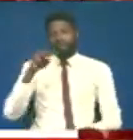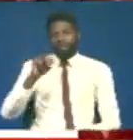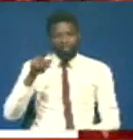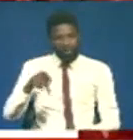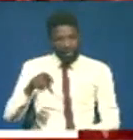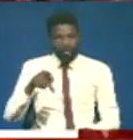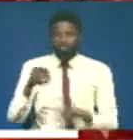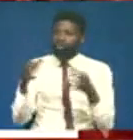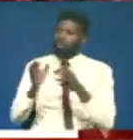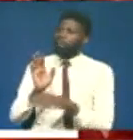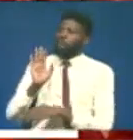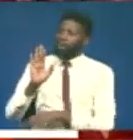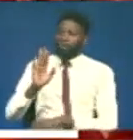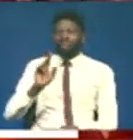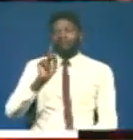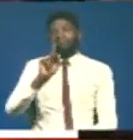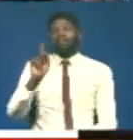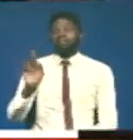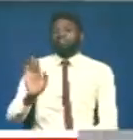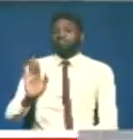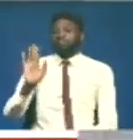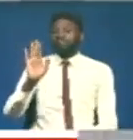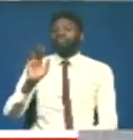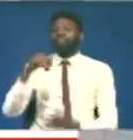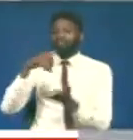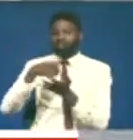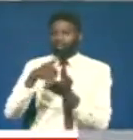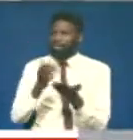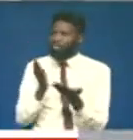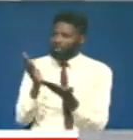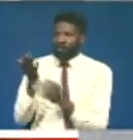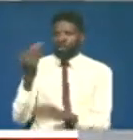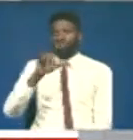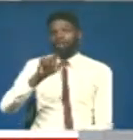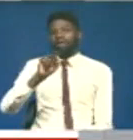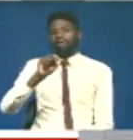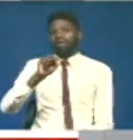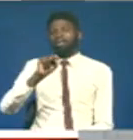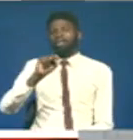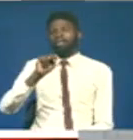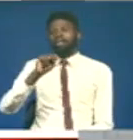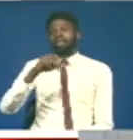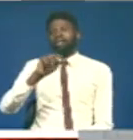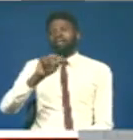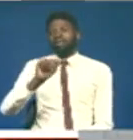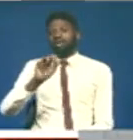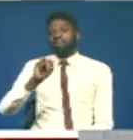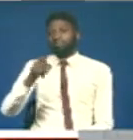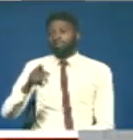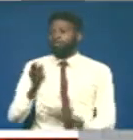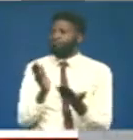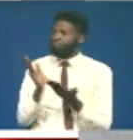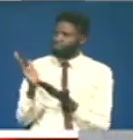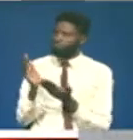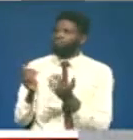affiliated to the ruling Kenya Kwanza Alliance, among them former Langata MP General Nixon Koril, former Laikipia West